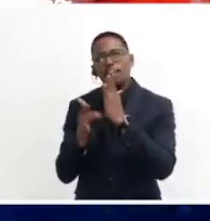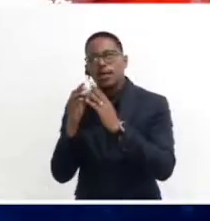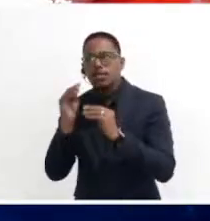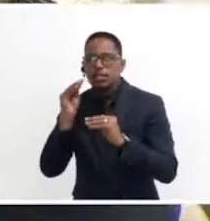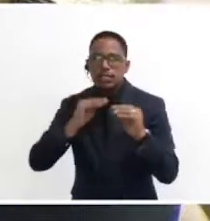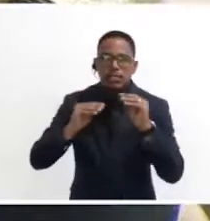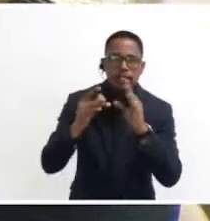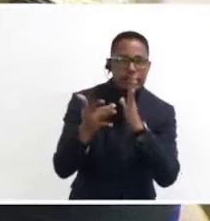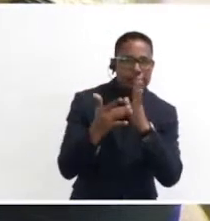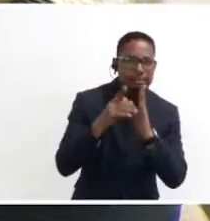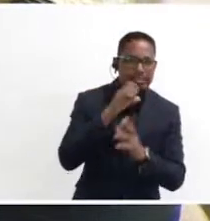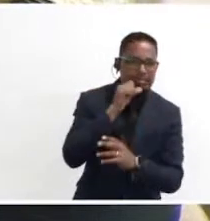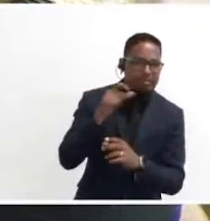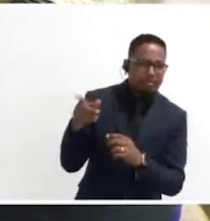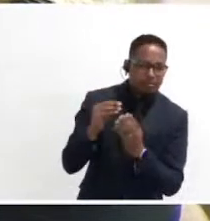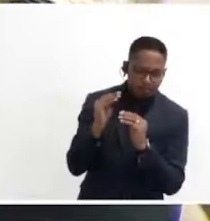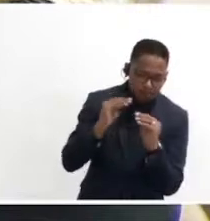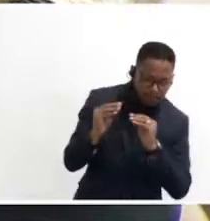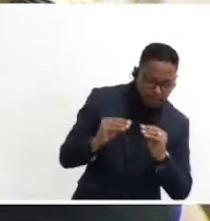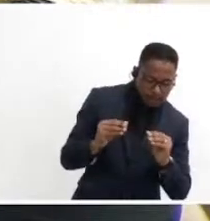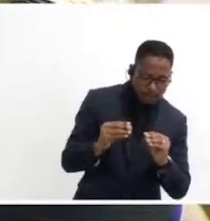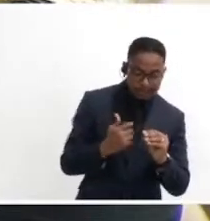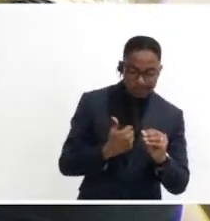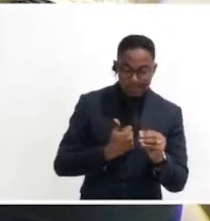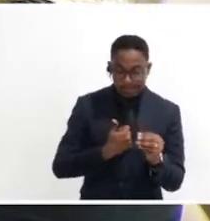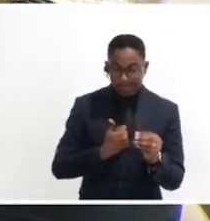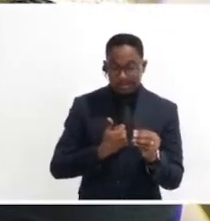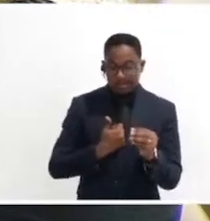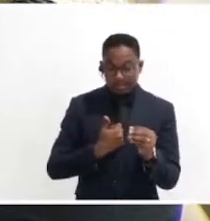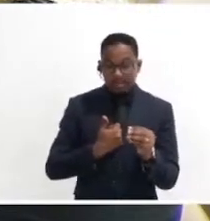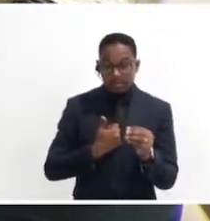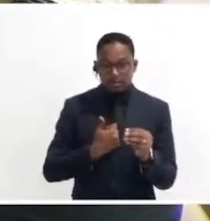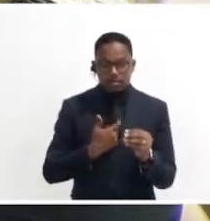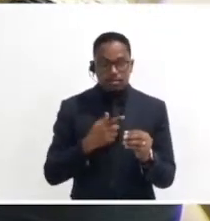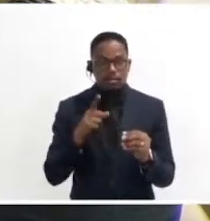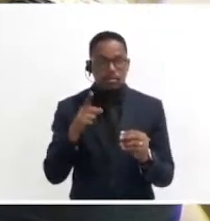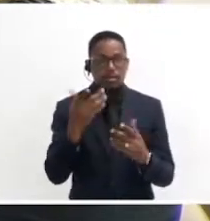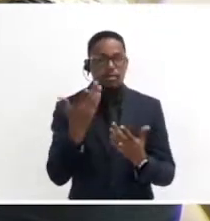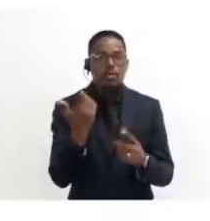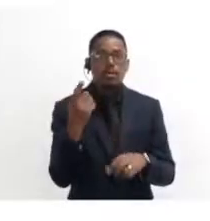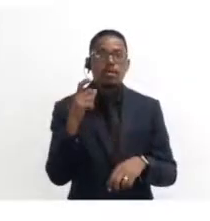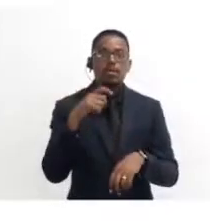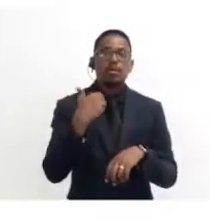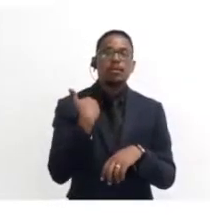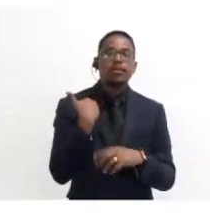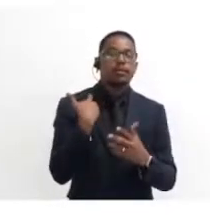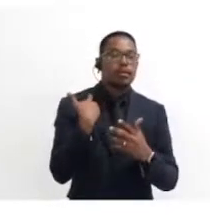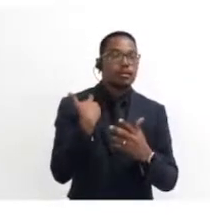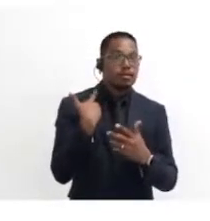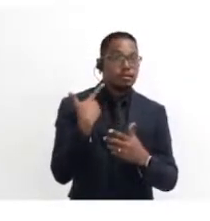have huge, huge rooms full of those kind of old wire relays.